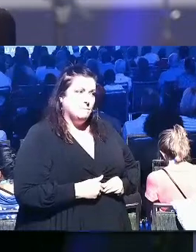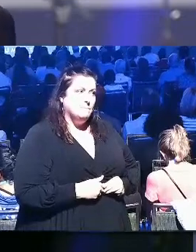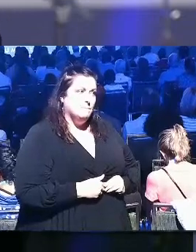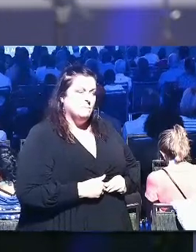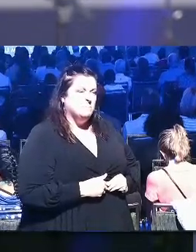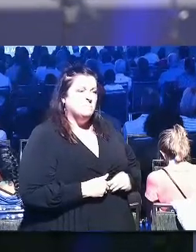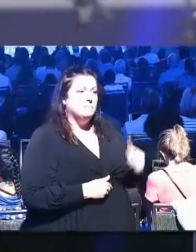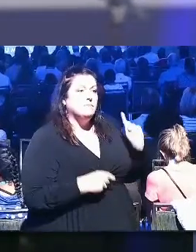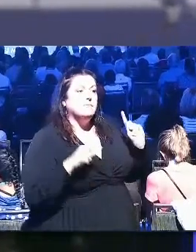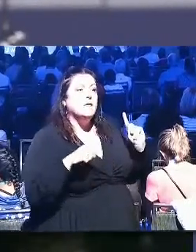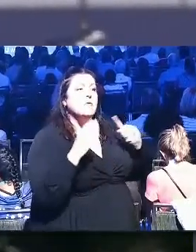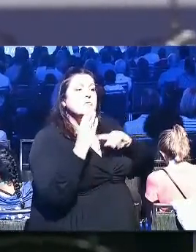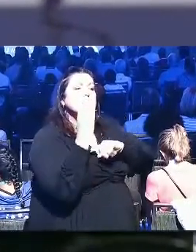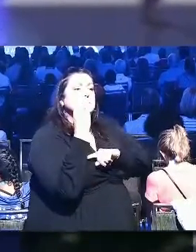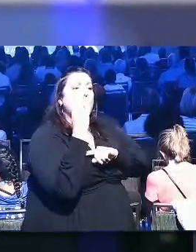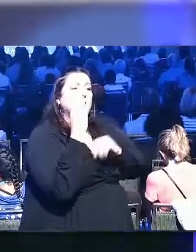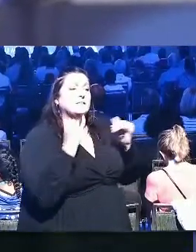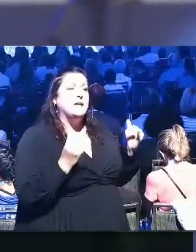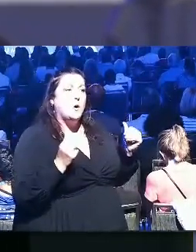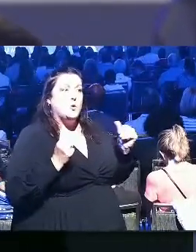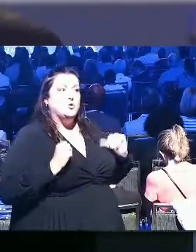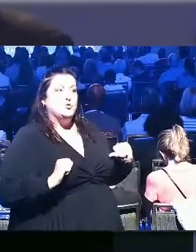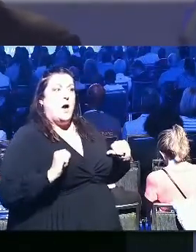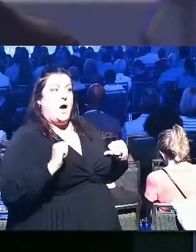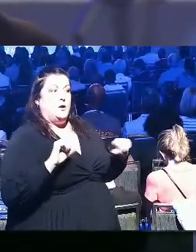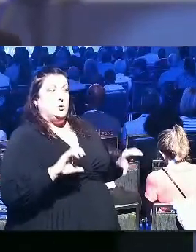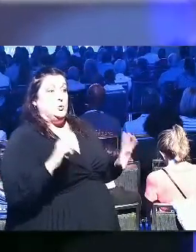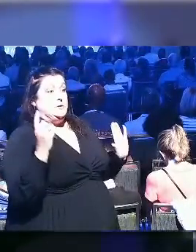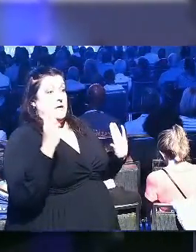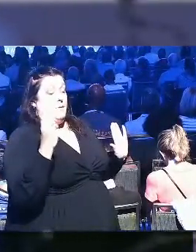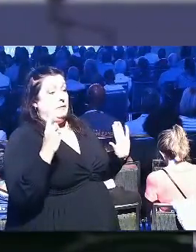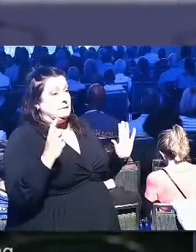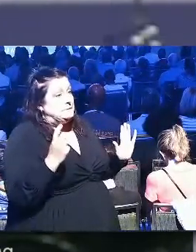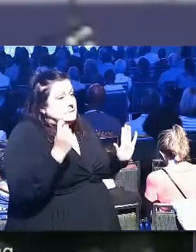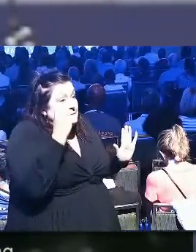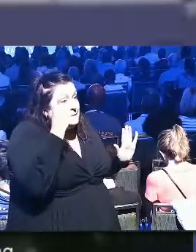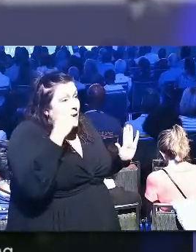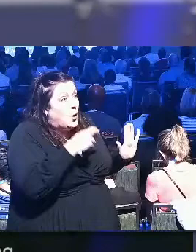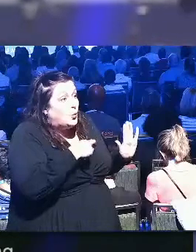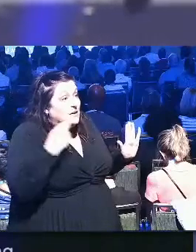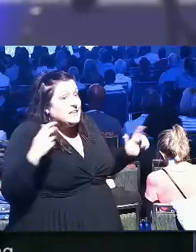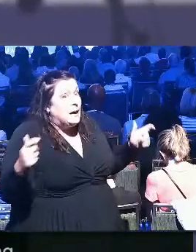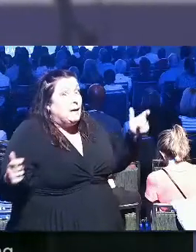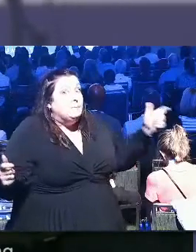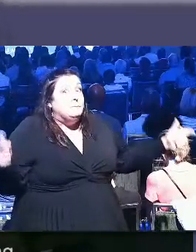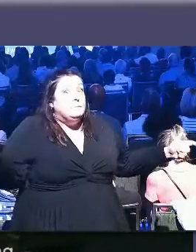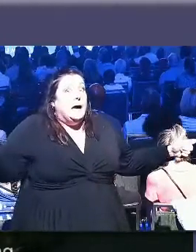And so this morning we're gonna try to do something here which is a little risky with this big crowd.